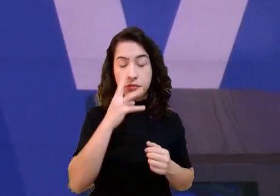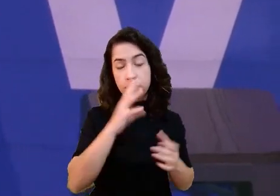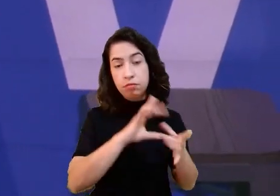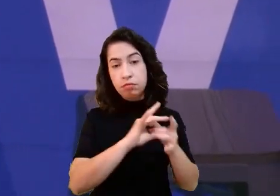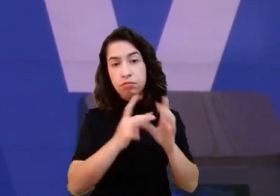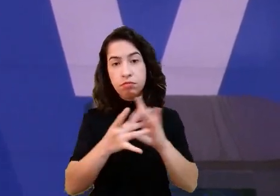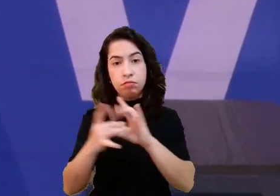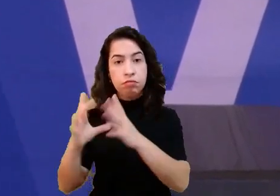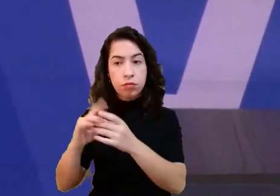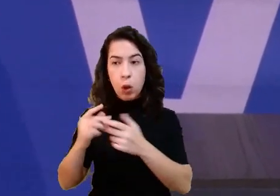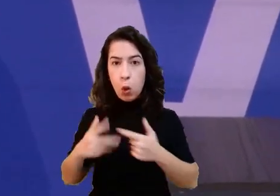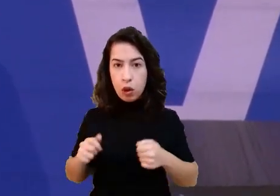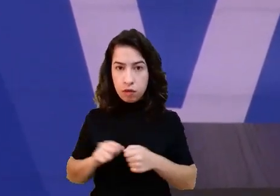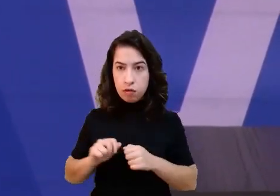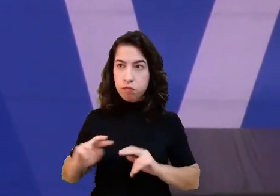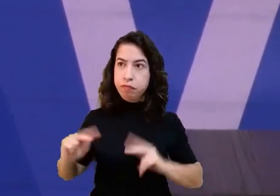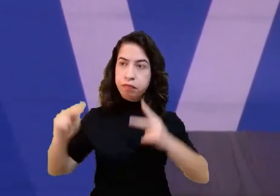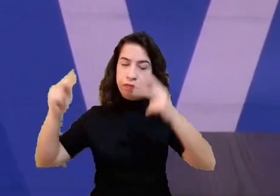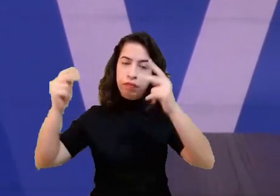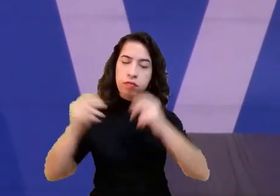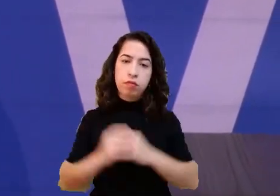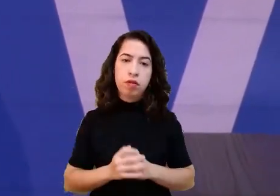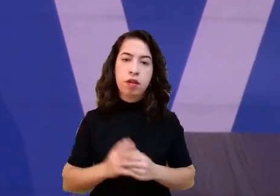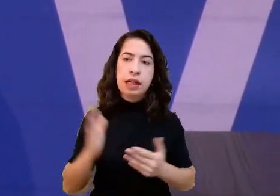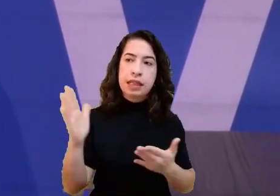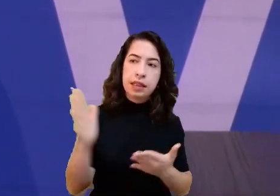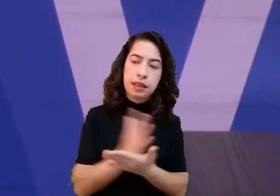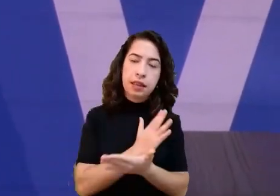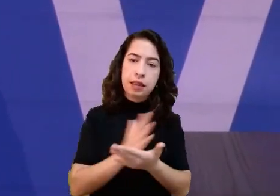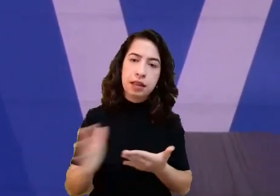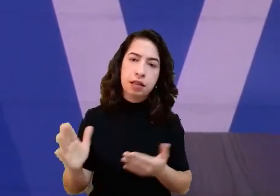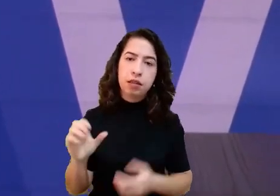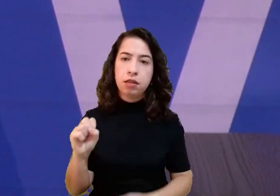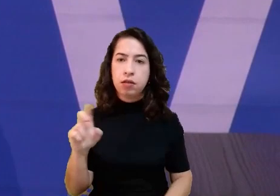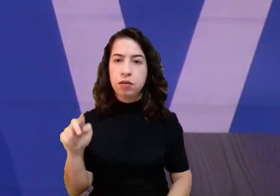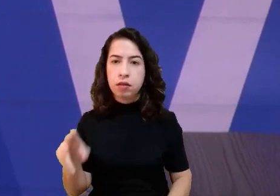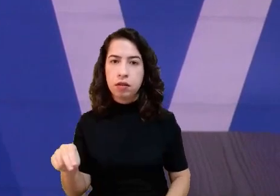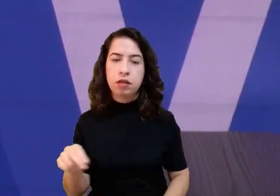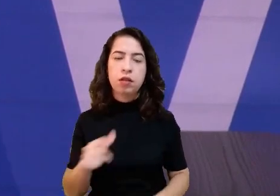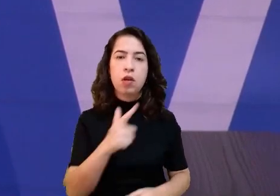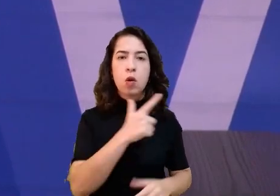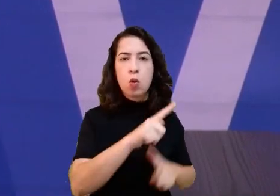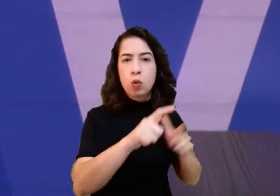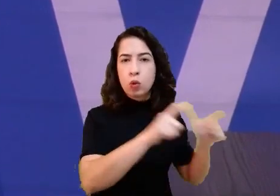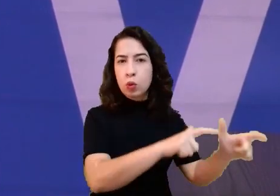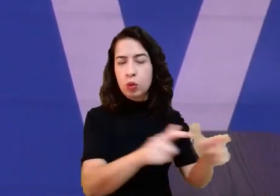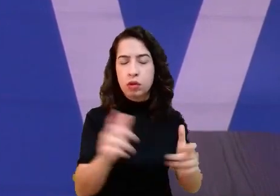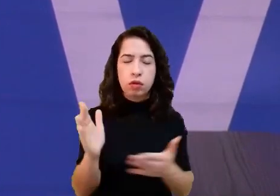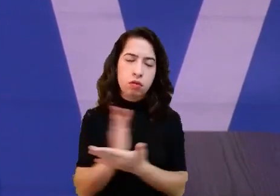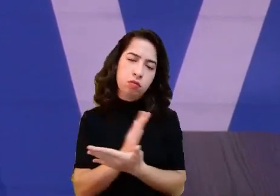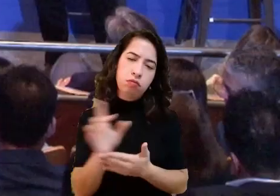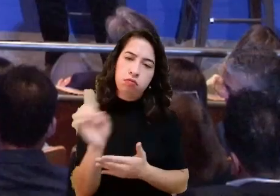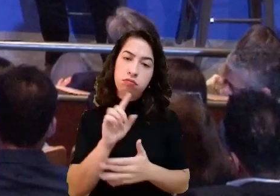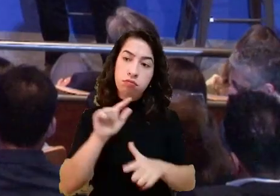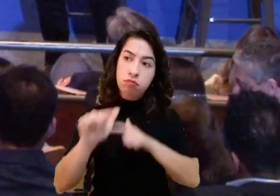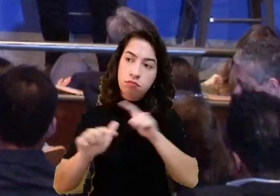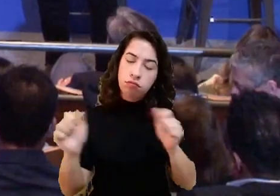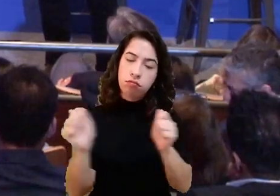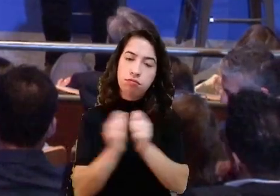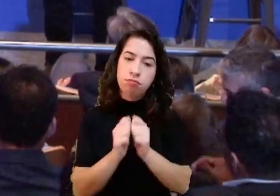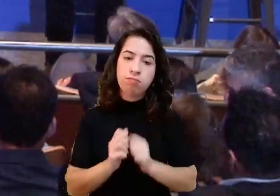and they have to multiply what we do. So we are not going to separate Suzano labs with the ones we can find abroad, but really work